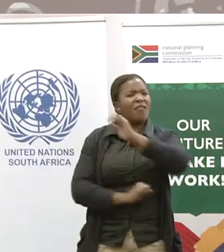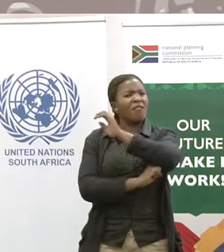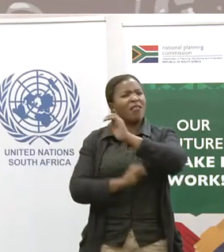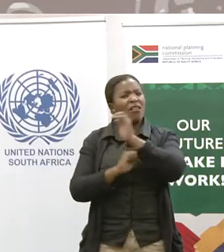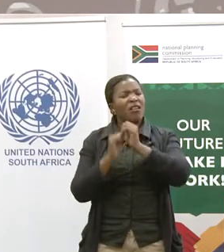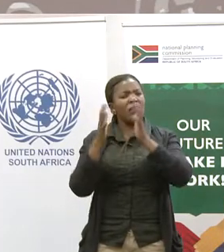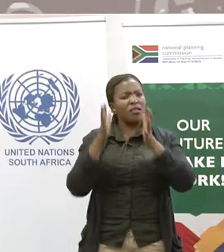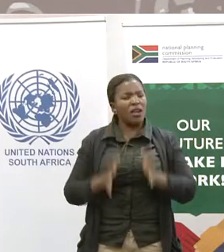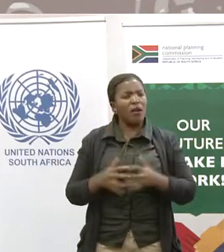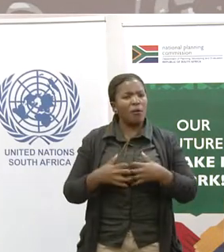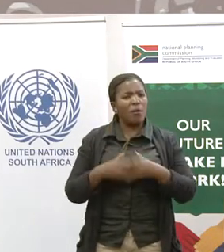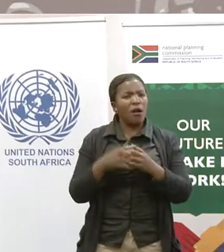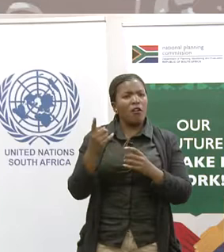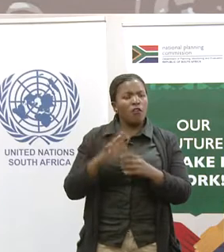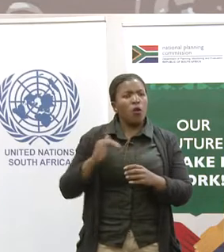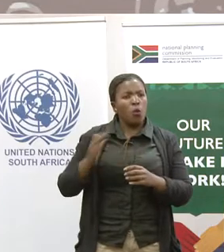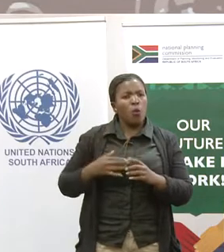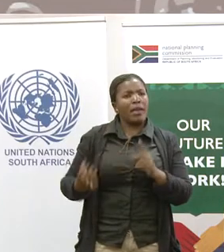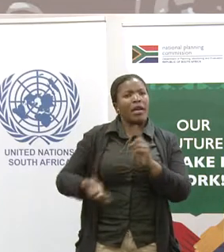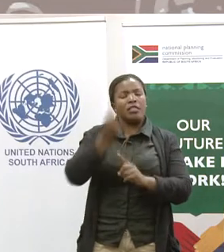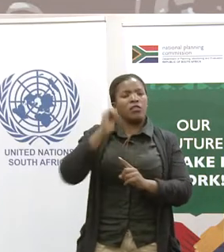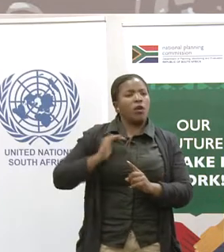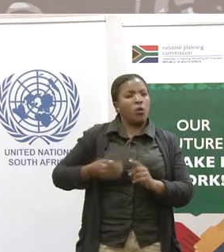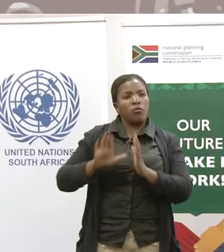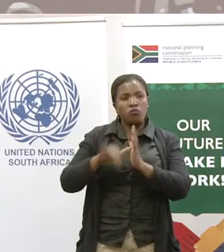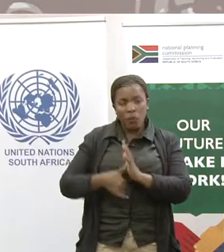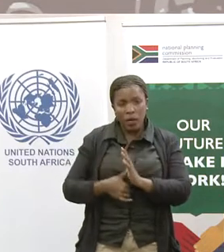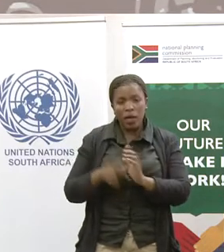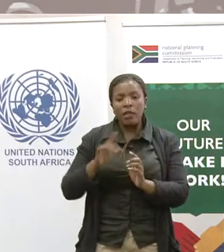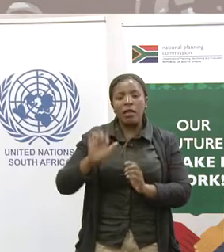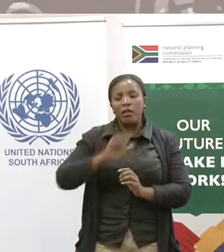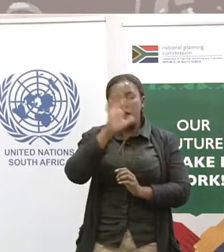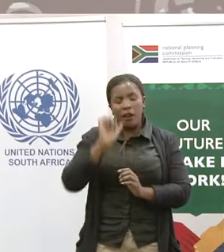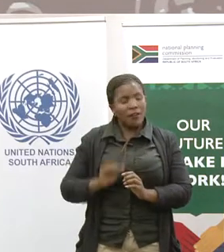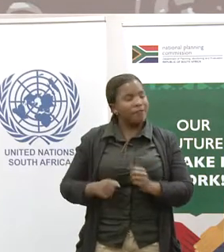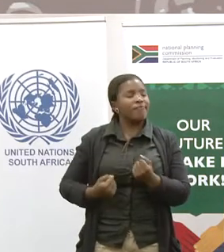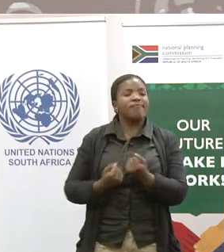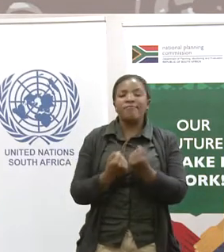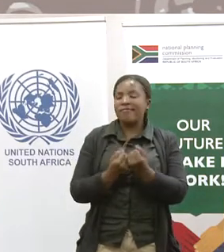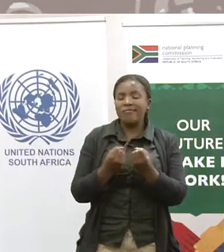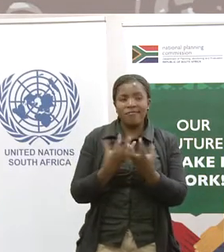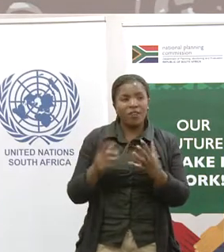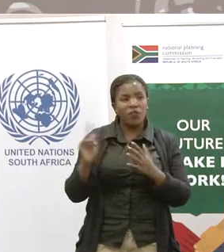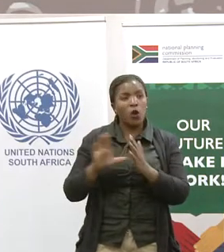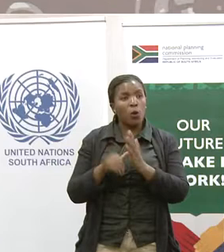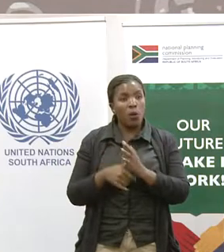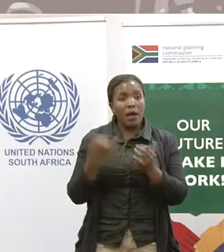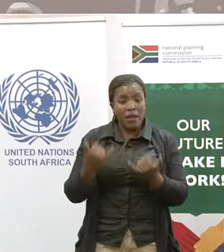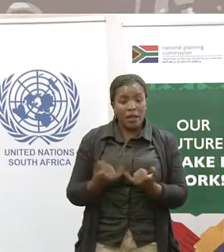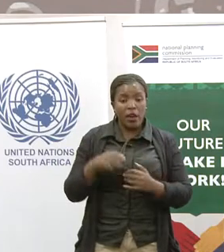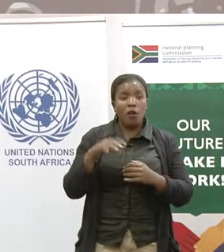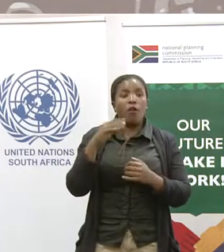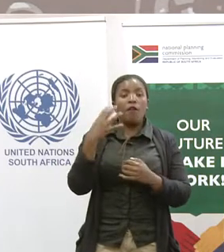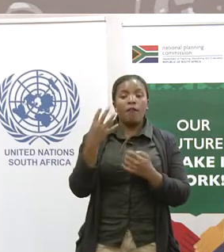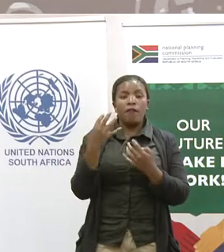the Disabled Women's Achiever Award and co-founder of Disabled Youth South Africa. She's currently serving a fourth term as a Member of